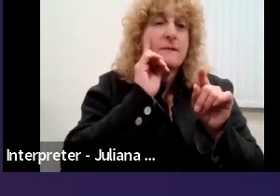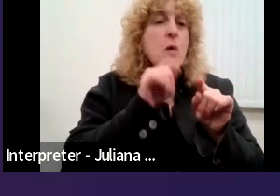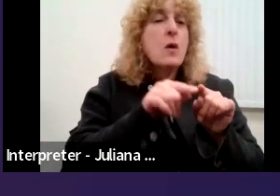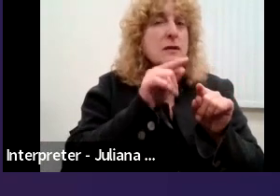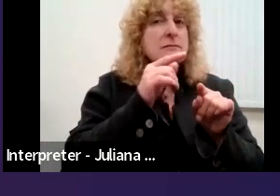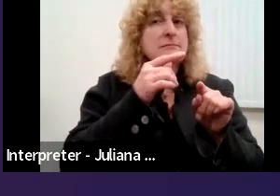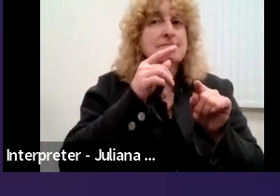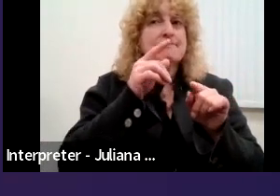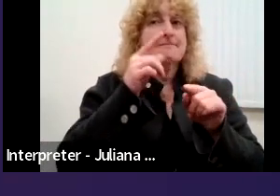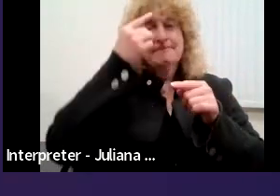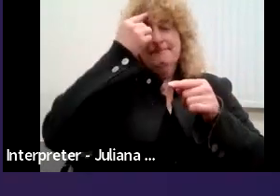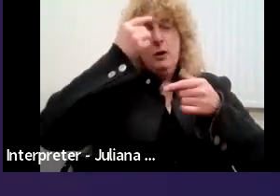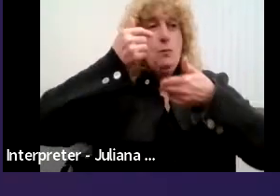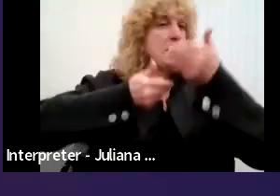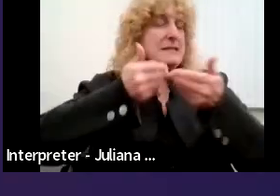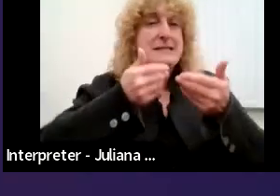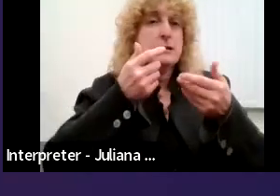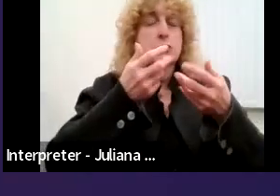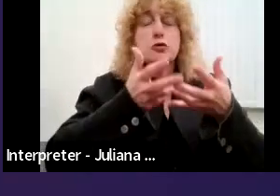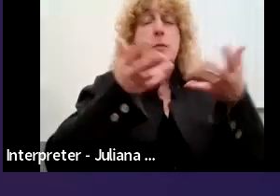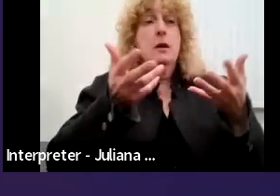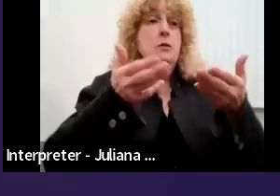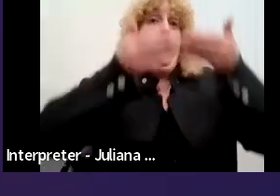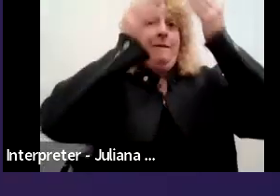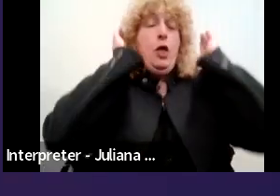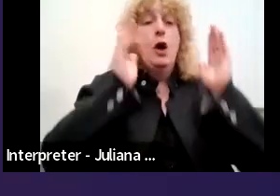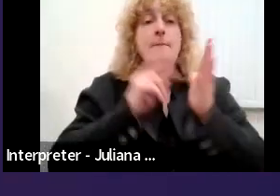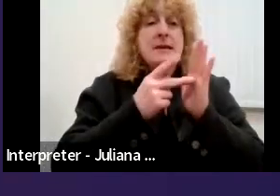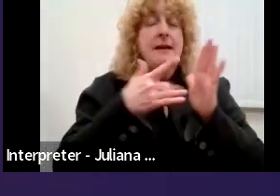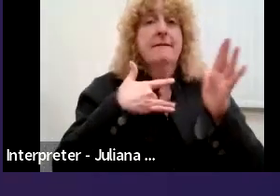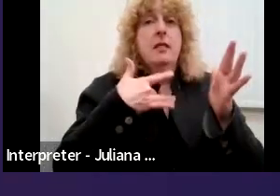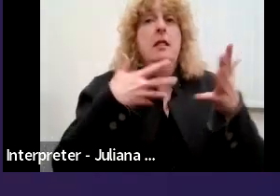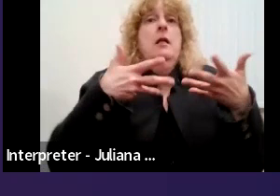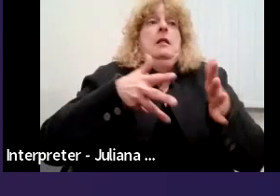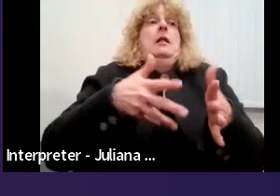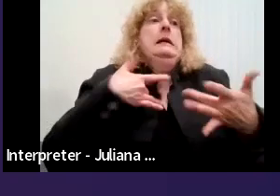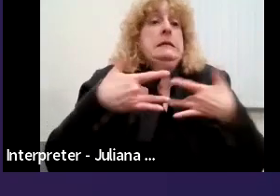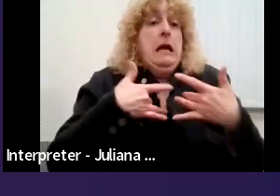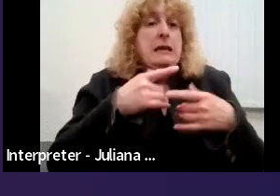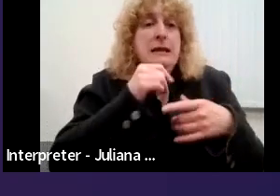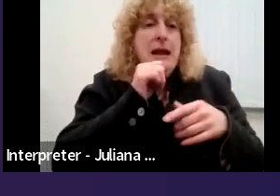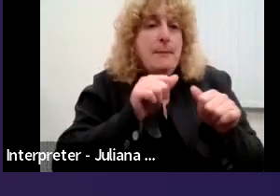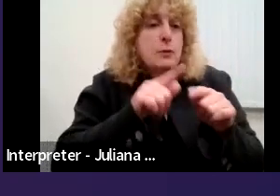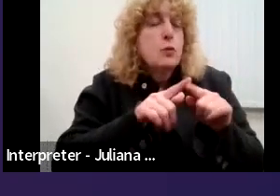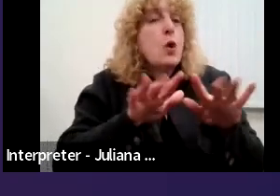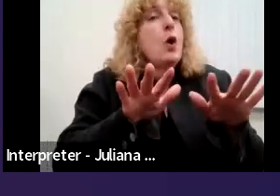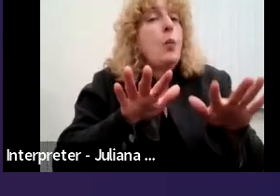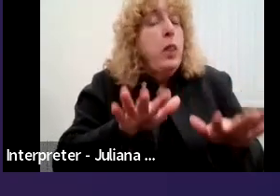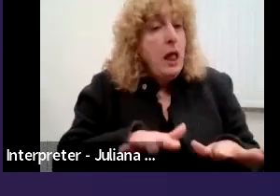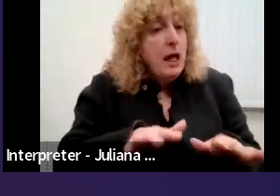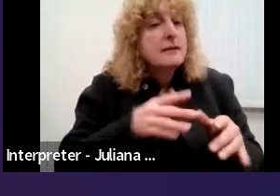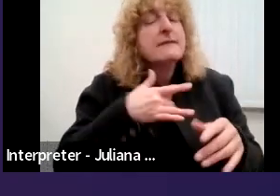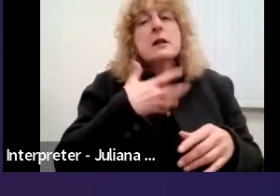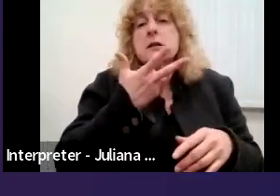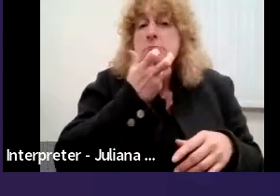of sensory overload can tend to be feeling anxiety and the inability to relax,